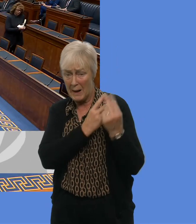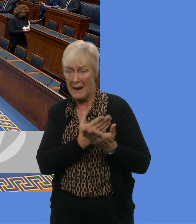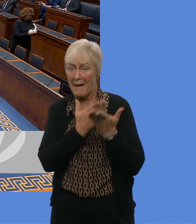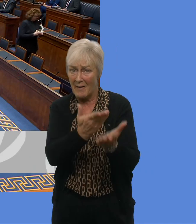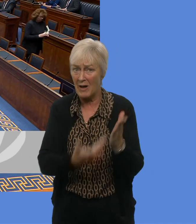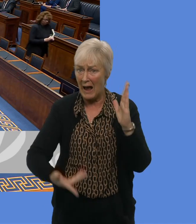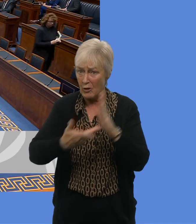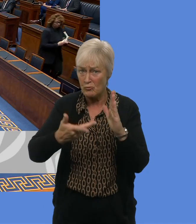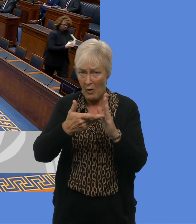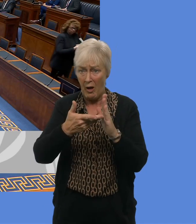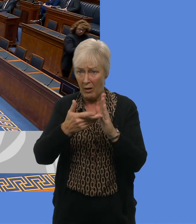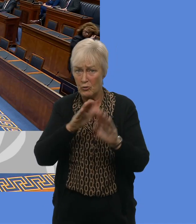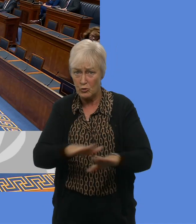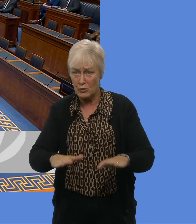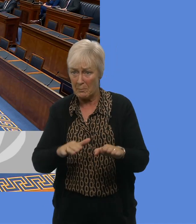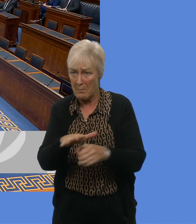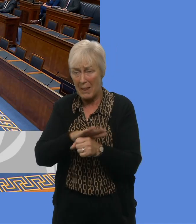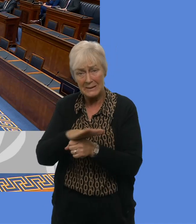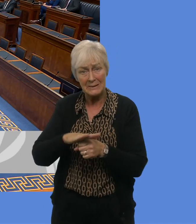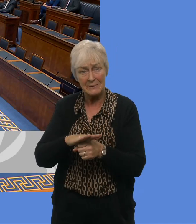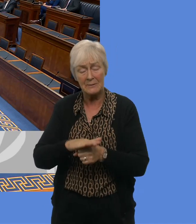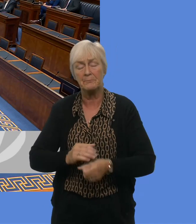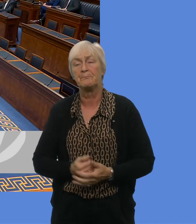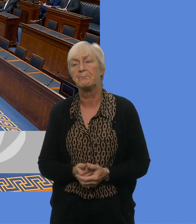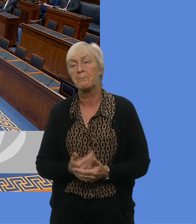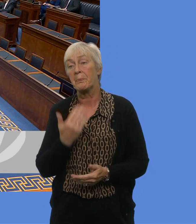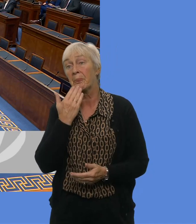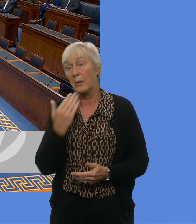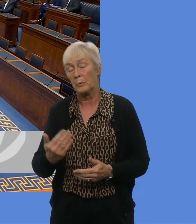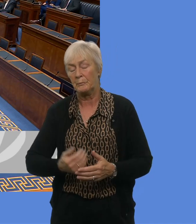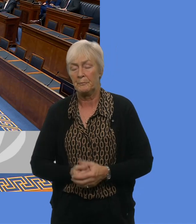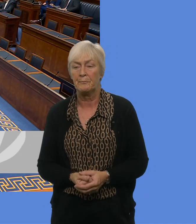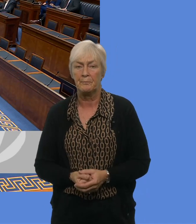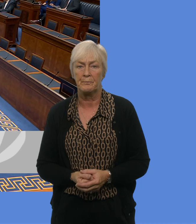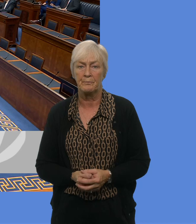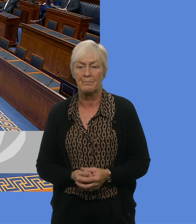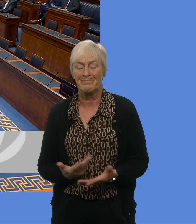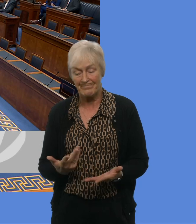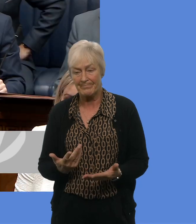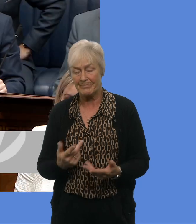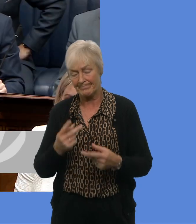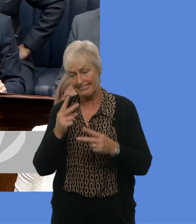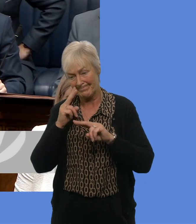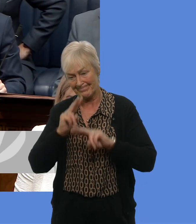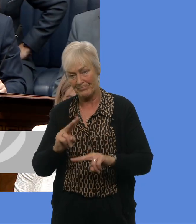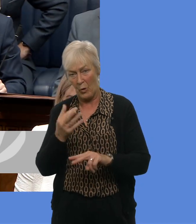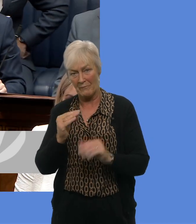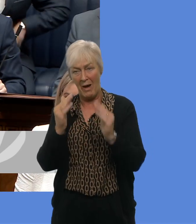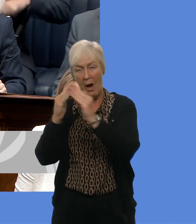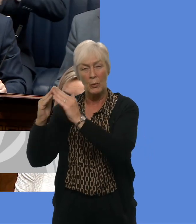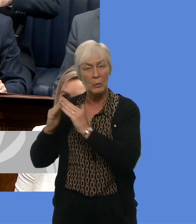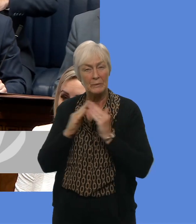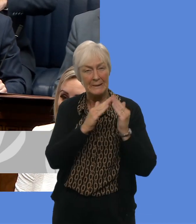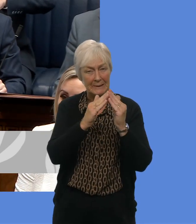extra space? Minister. Thank you, Mr. Speaker. Well, the citing of housing